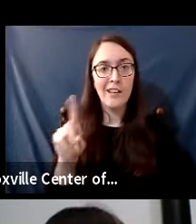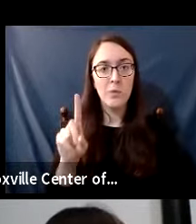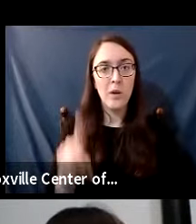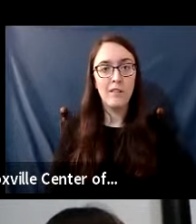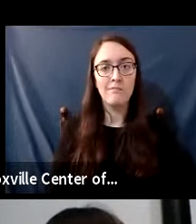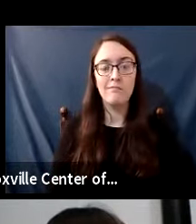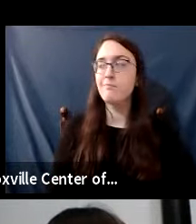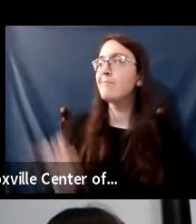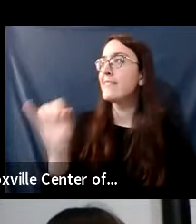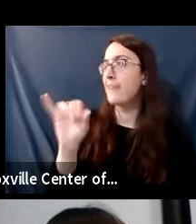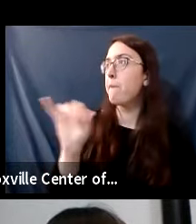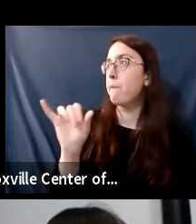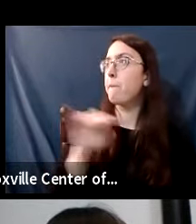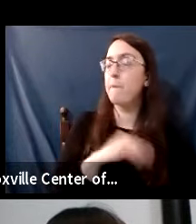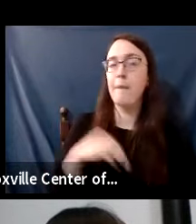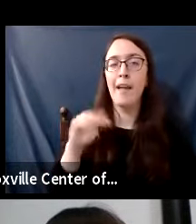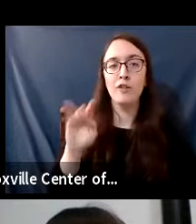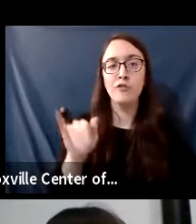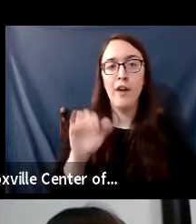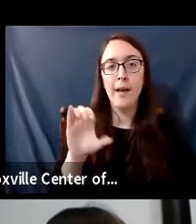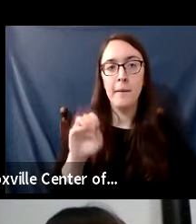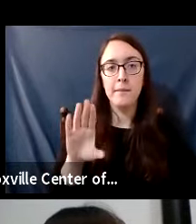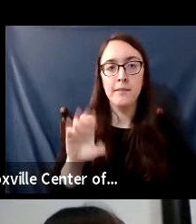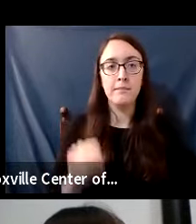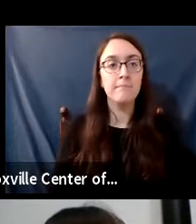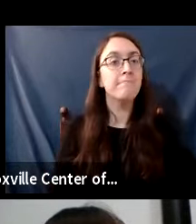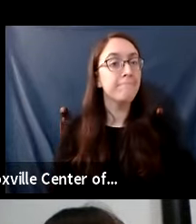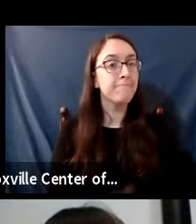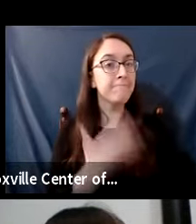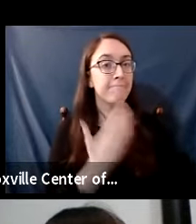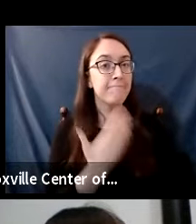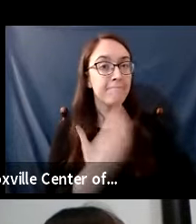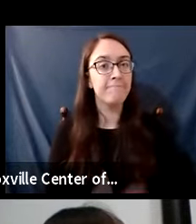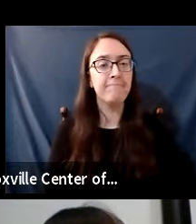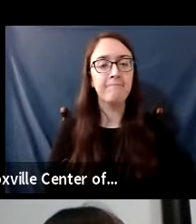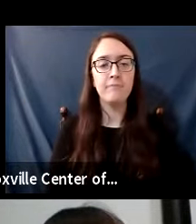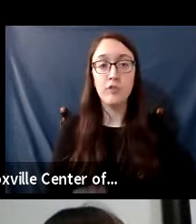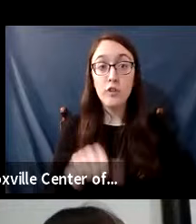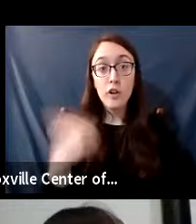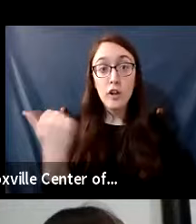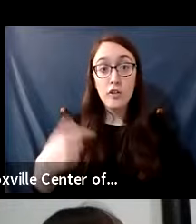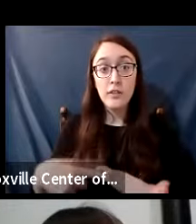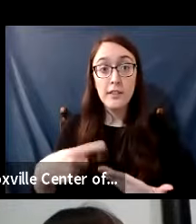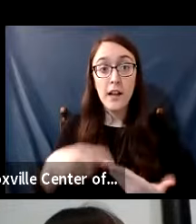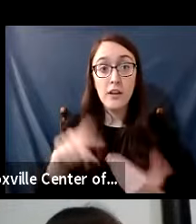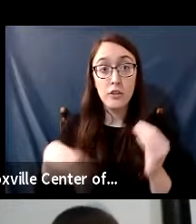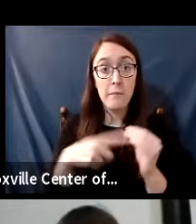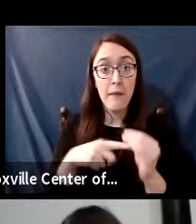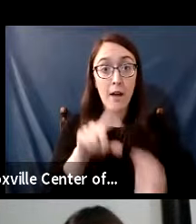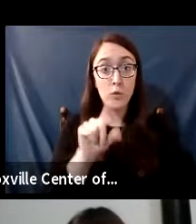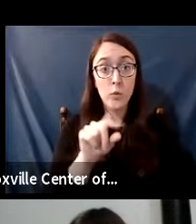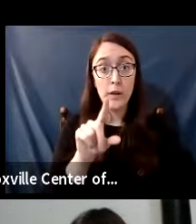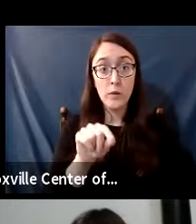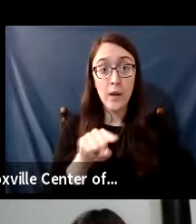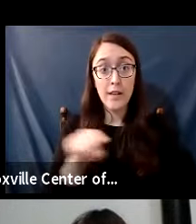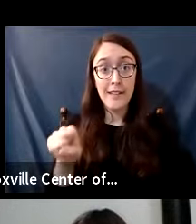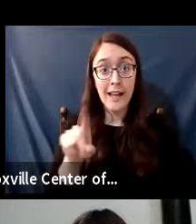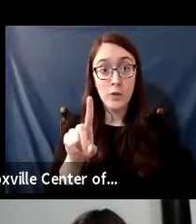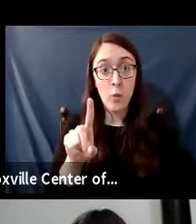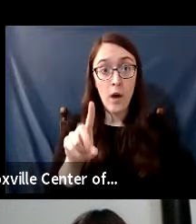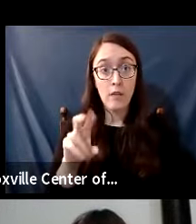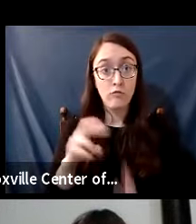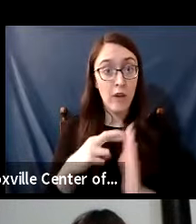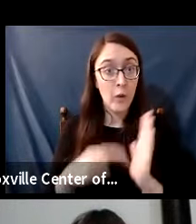Same here. Okay, thank you all. Any other discussion on 2020-1 from board